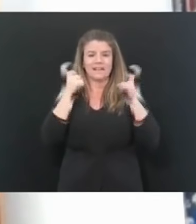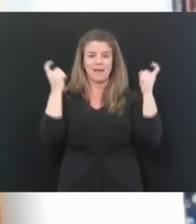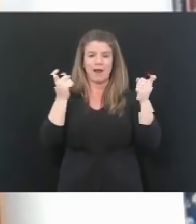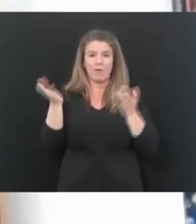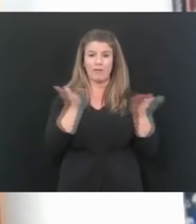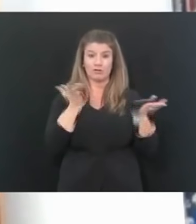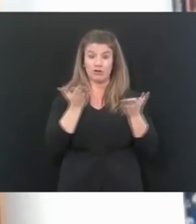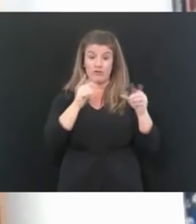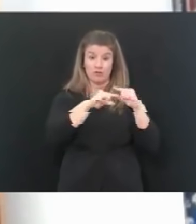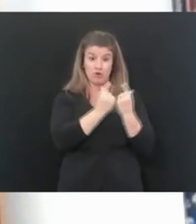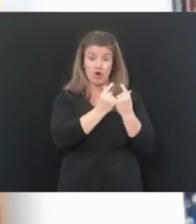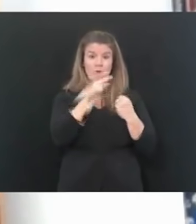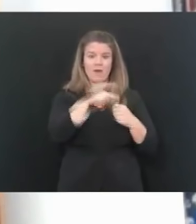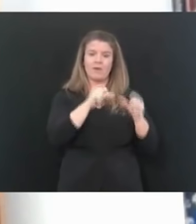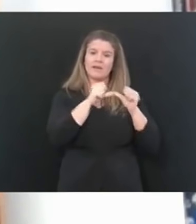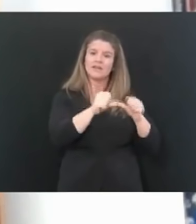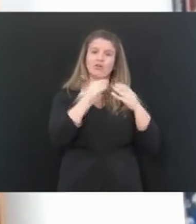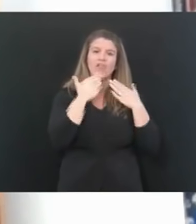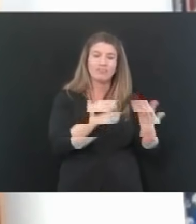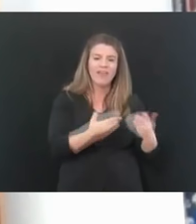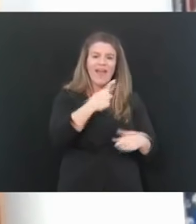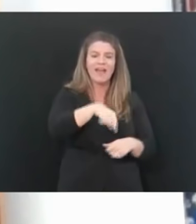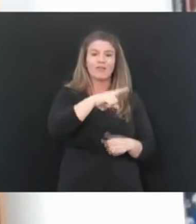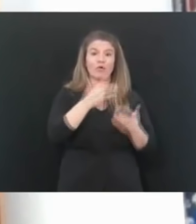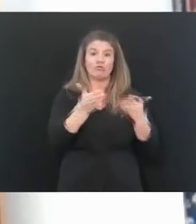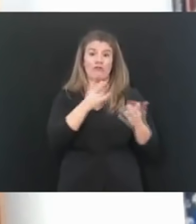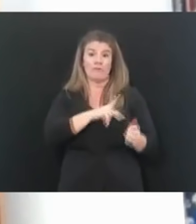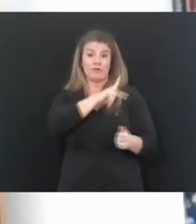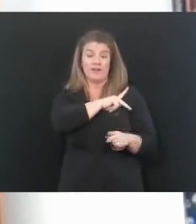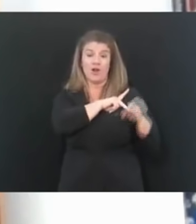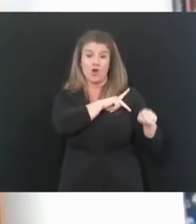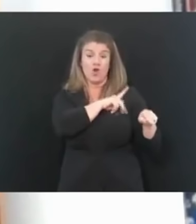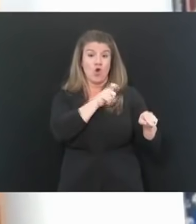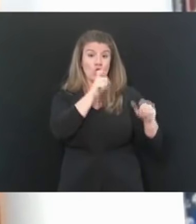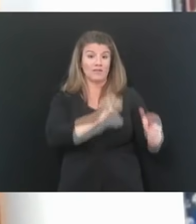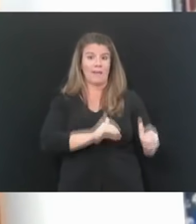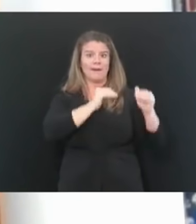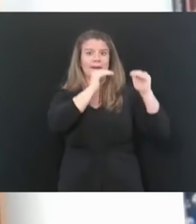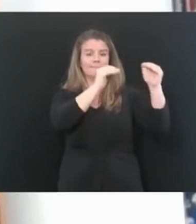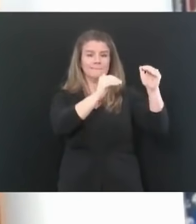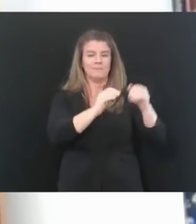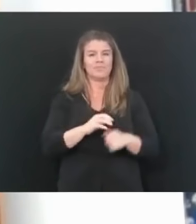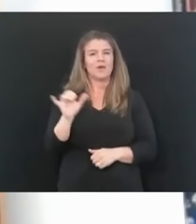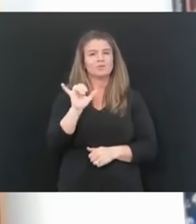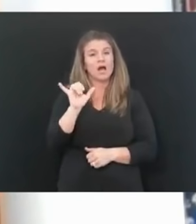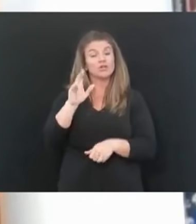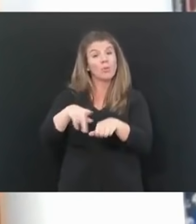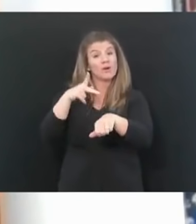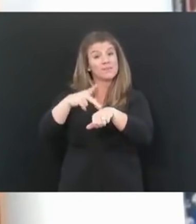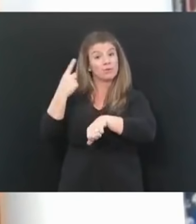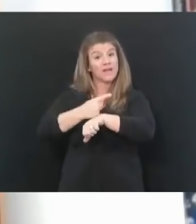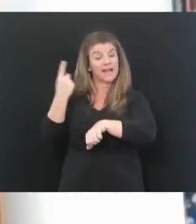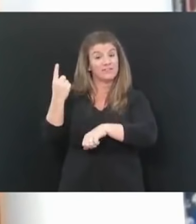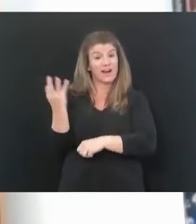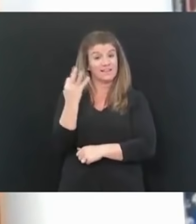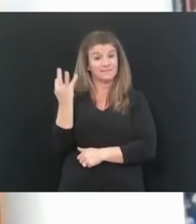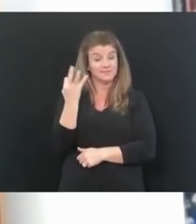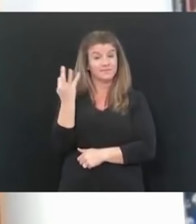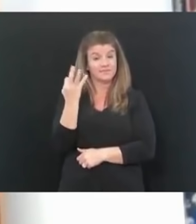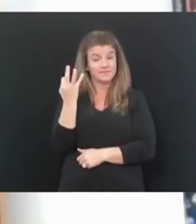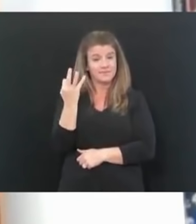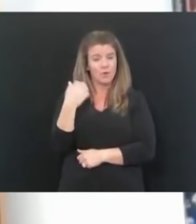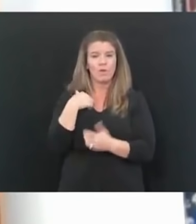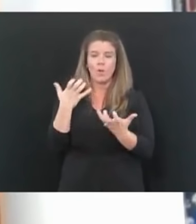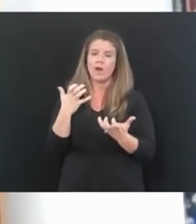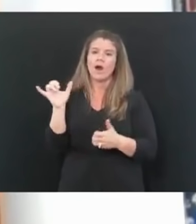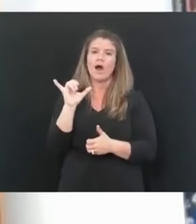Association and continuing to thank those service personnel out there who are stepping up. It was also School Principals Day on Friday, and we just